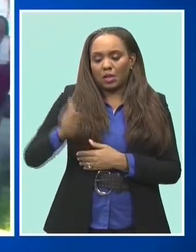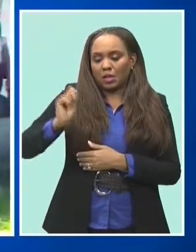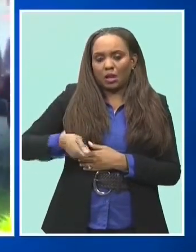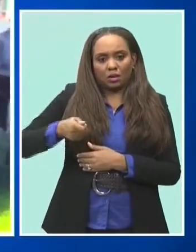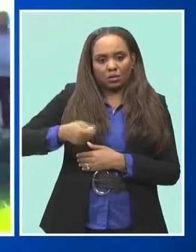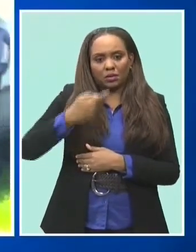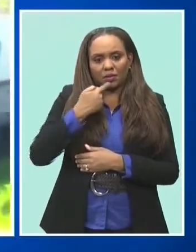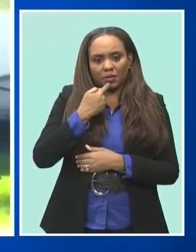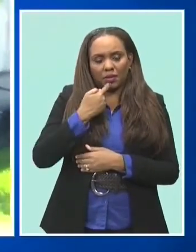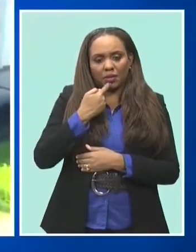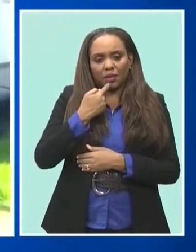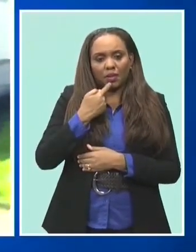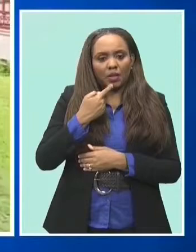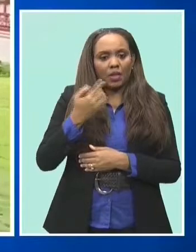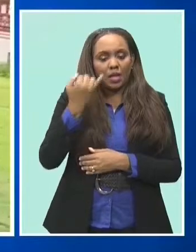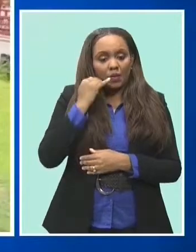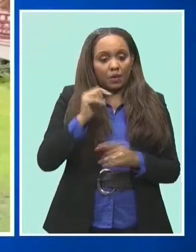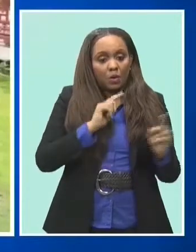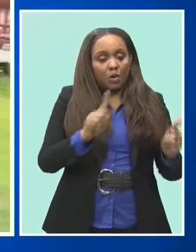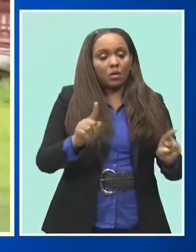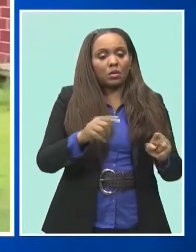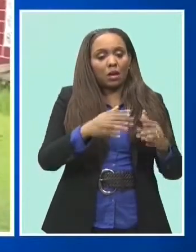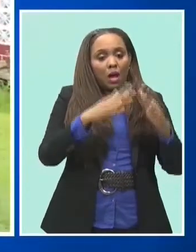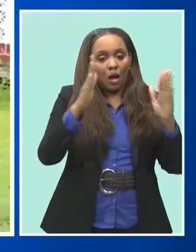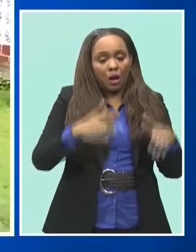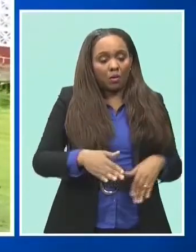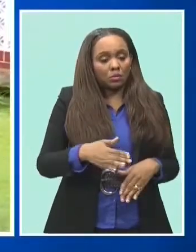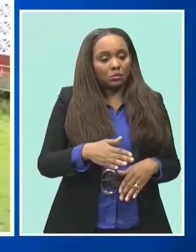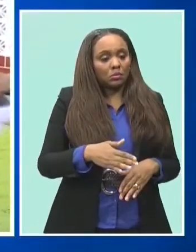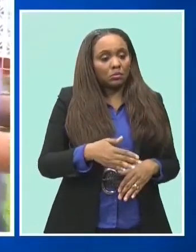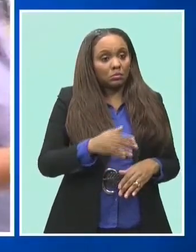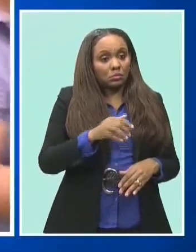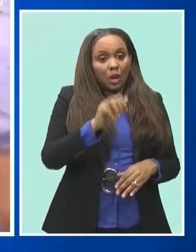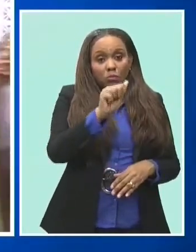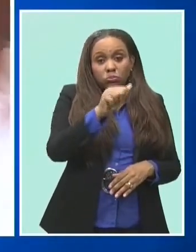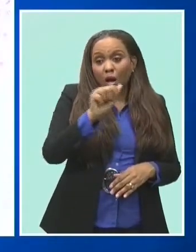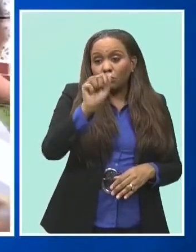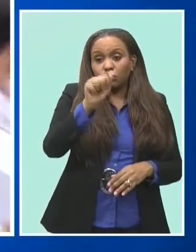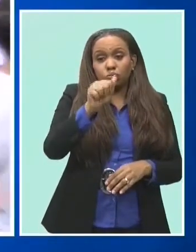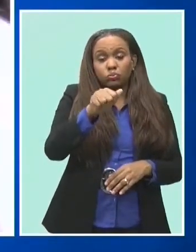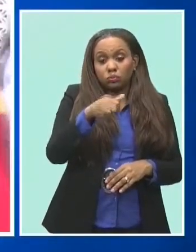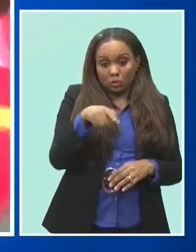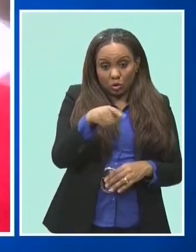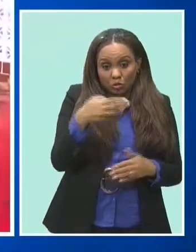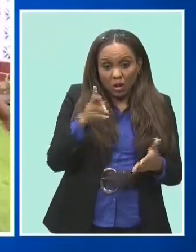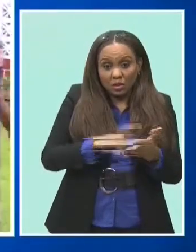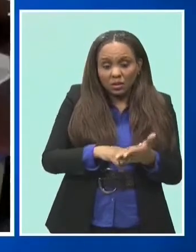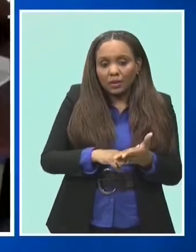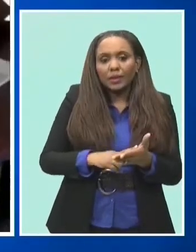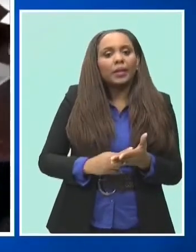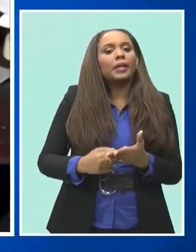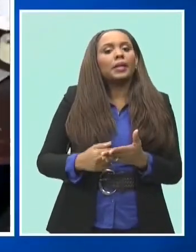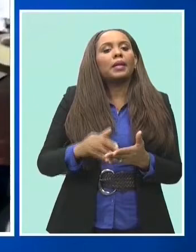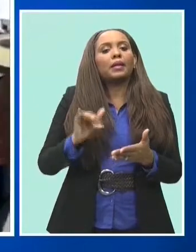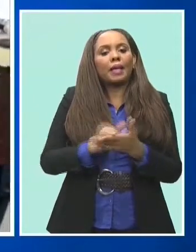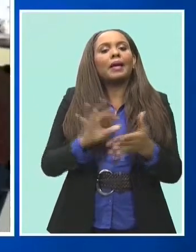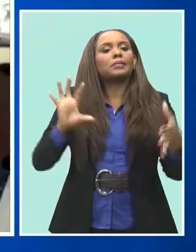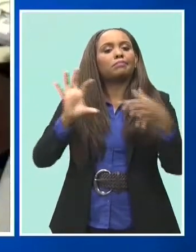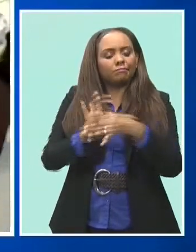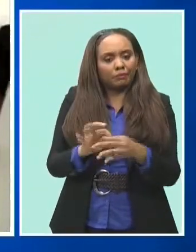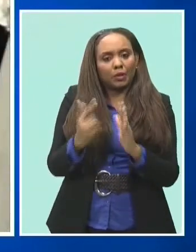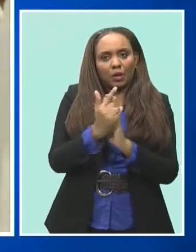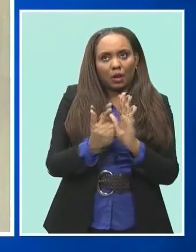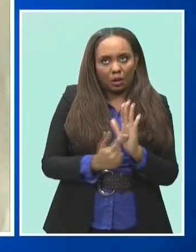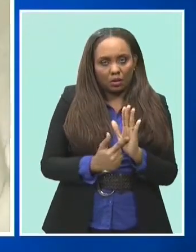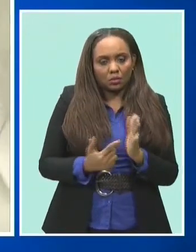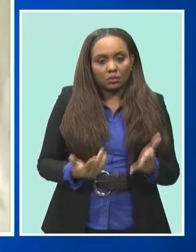stated that house-to-house registration is not unlawful and is constitutional. She, however, noted that in accordance with the